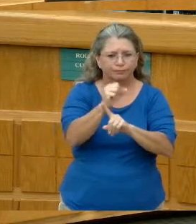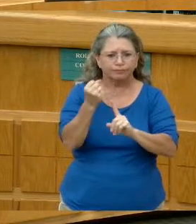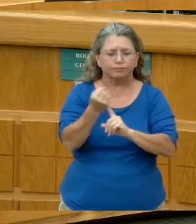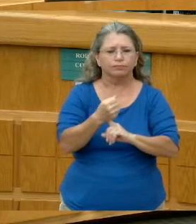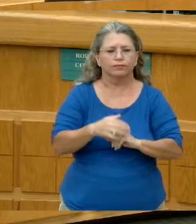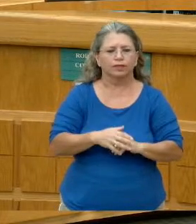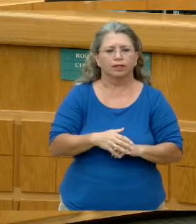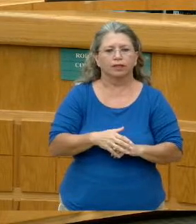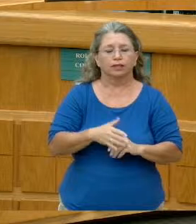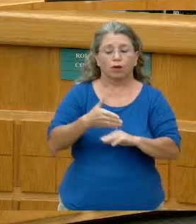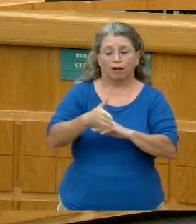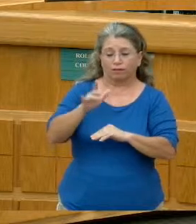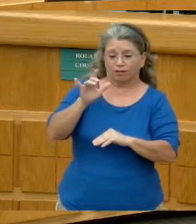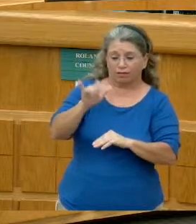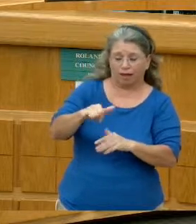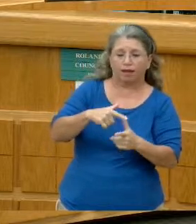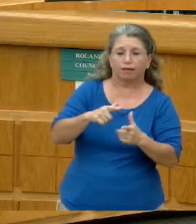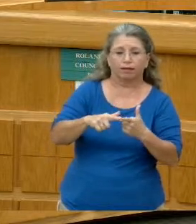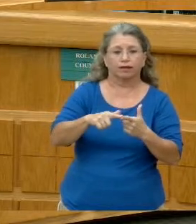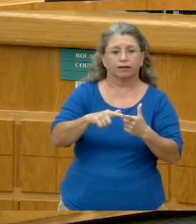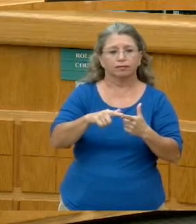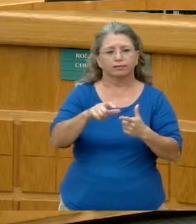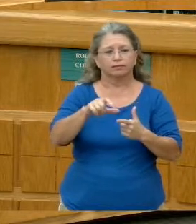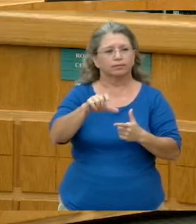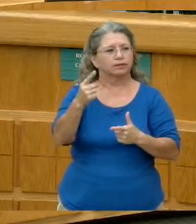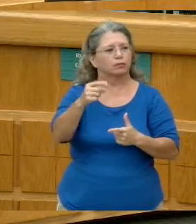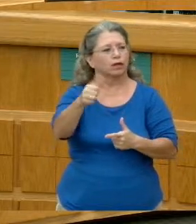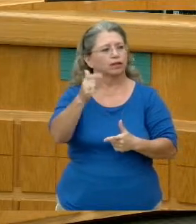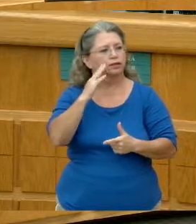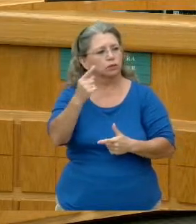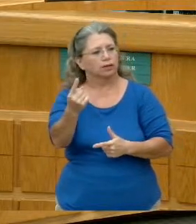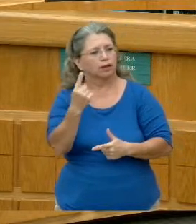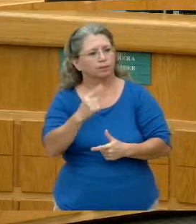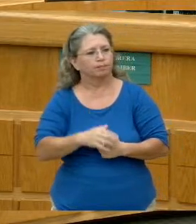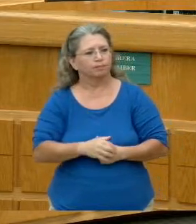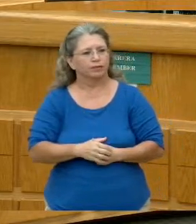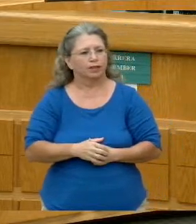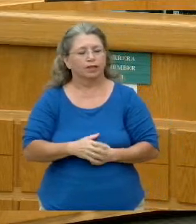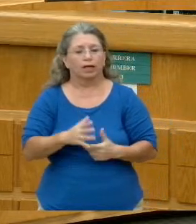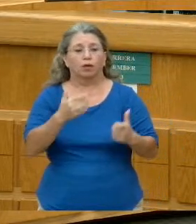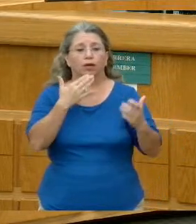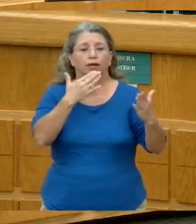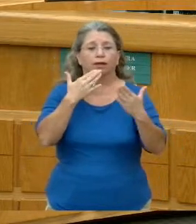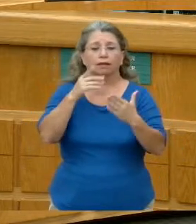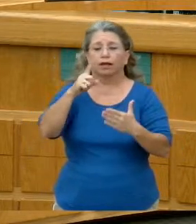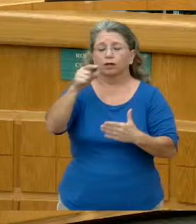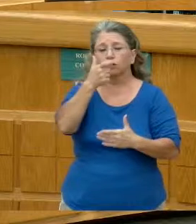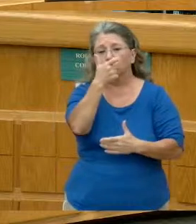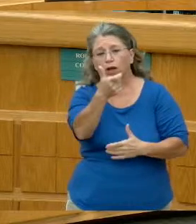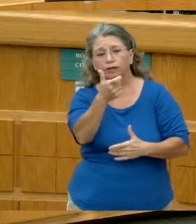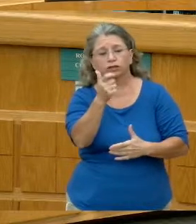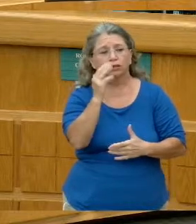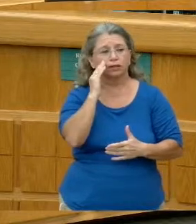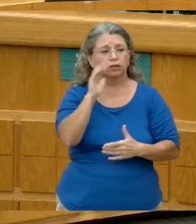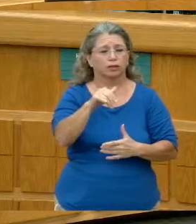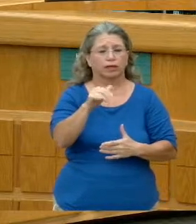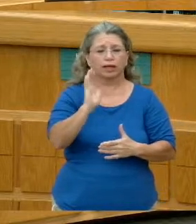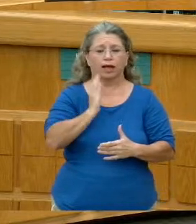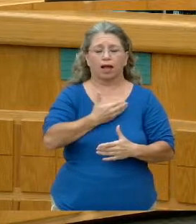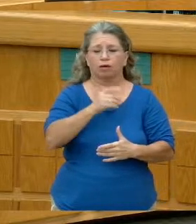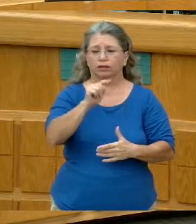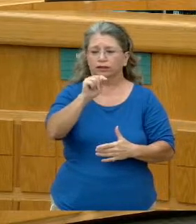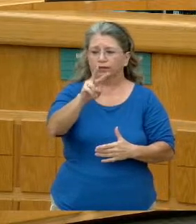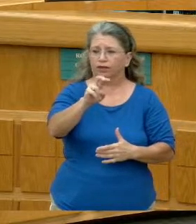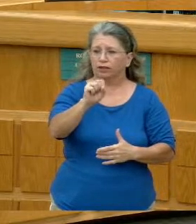podium. Okay, so we want to thank those that are watching. We know this is covered live by our networks,